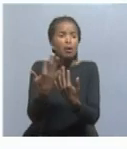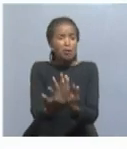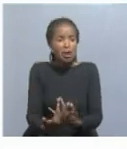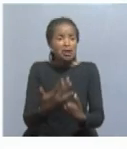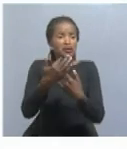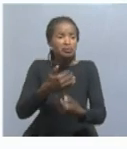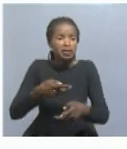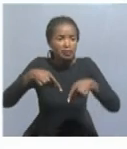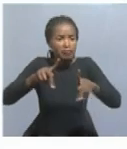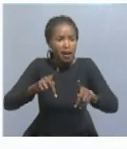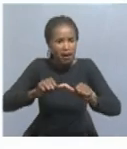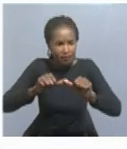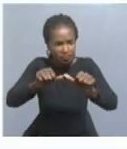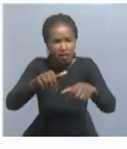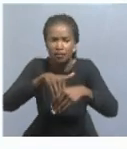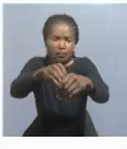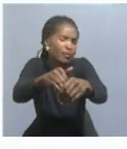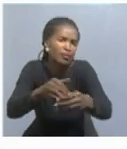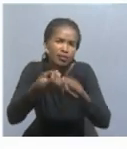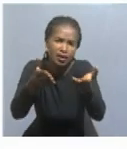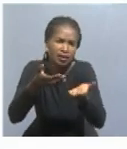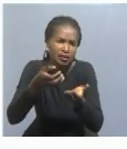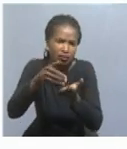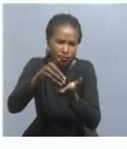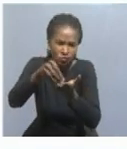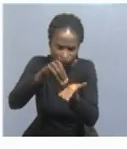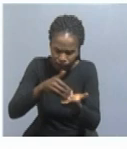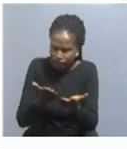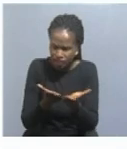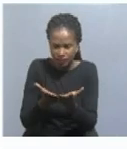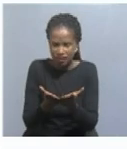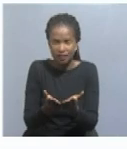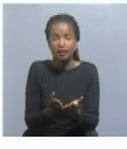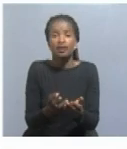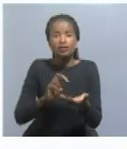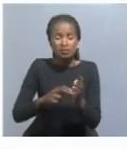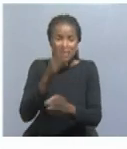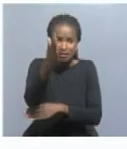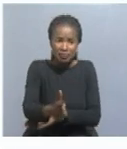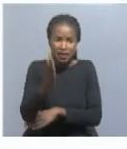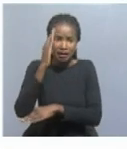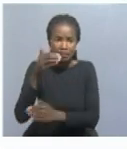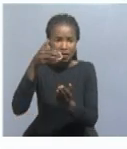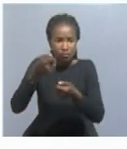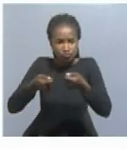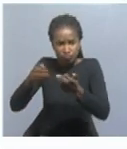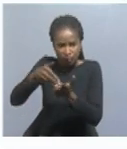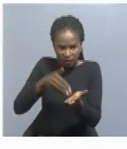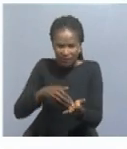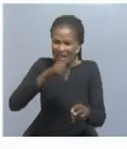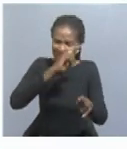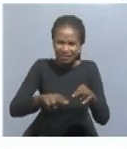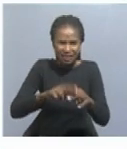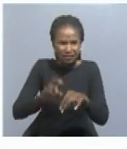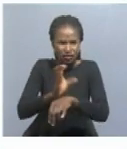already we are using some of these programs to benefit the clearance of goods at borders in relation